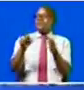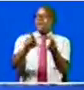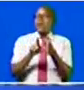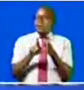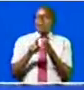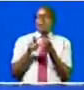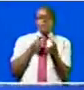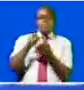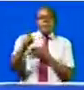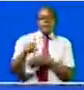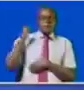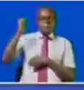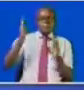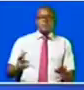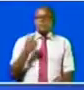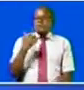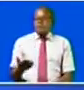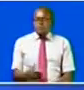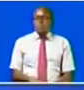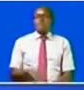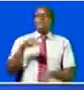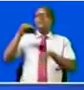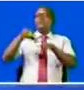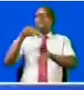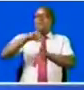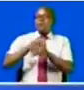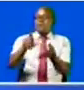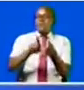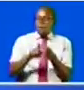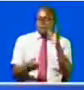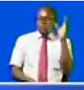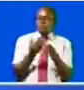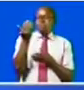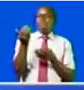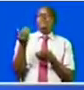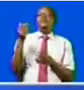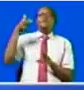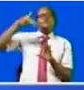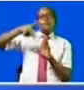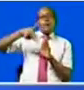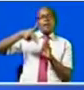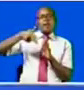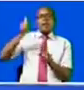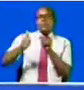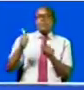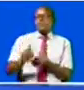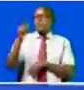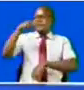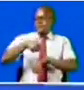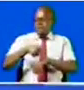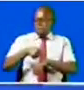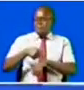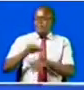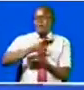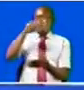still servicing. The politician is said to have acquired the loan to start this petrol station, which was at one time at